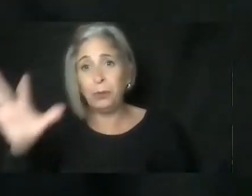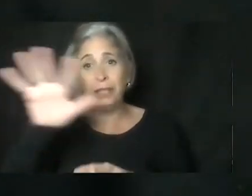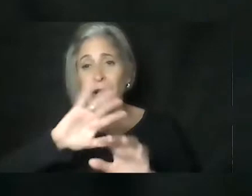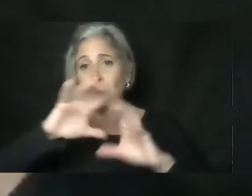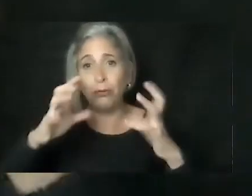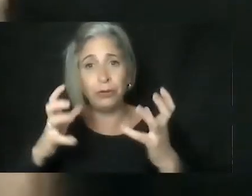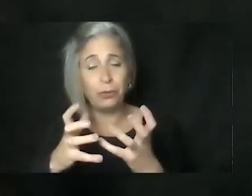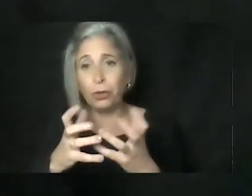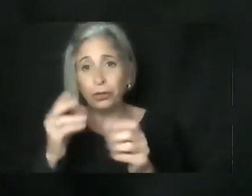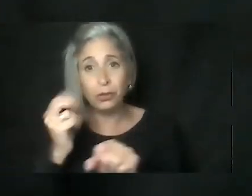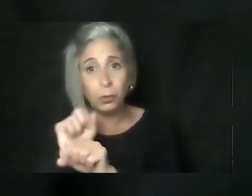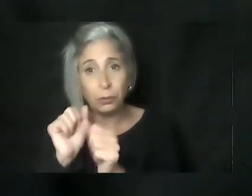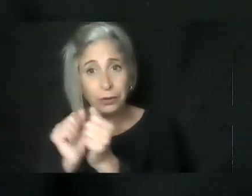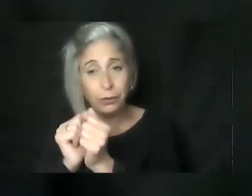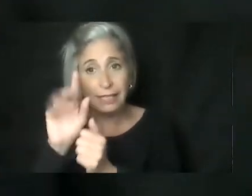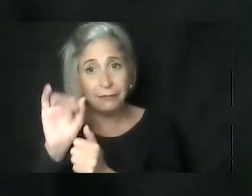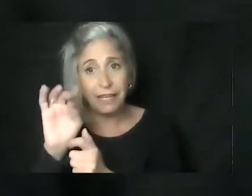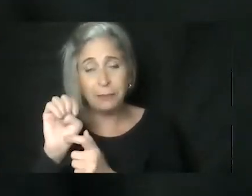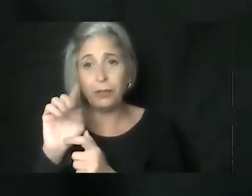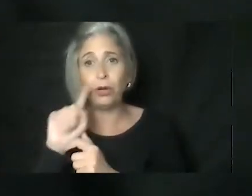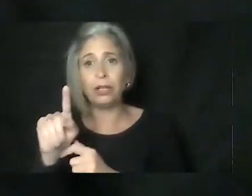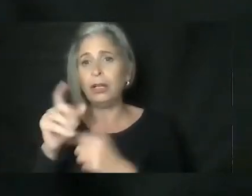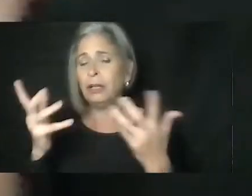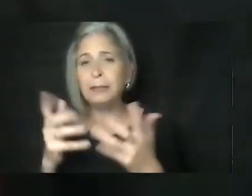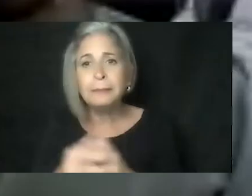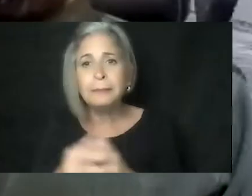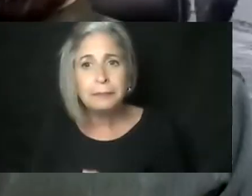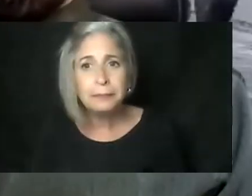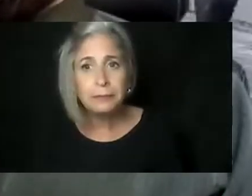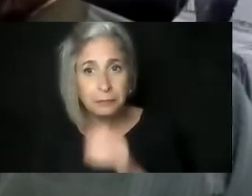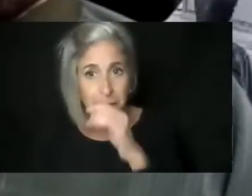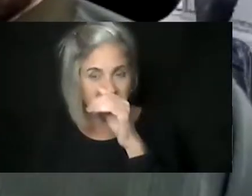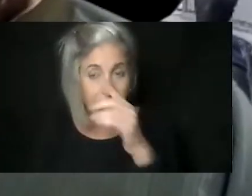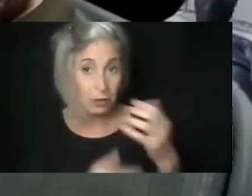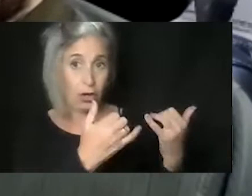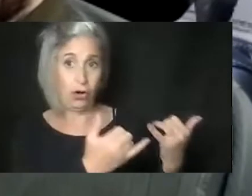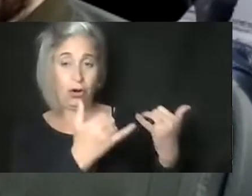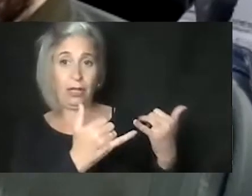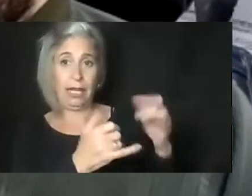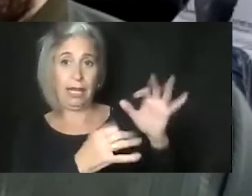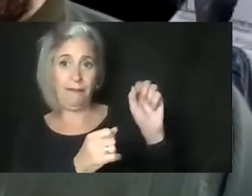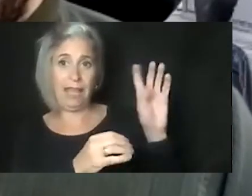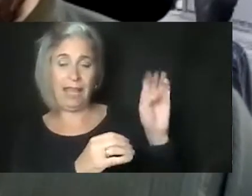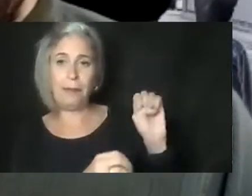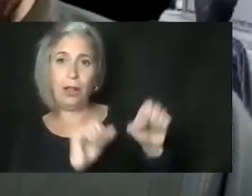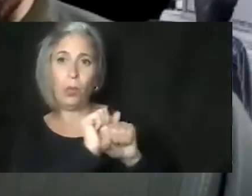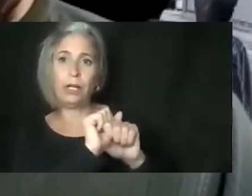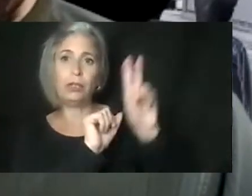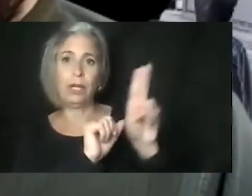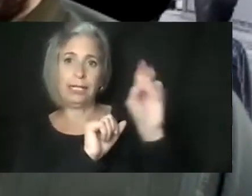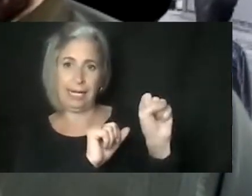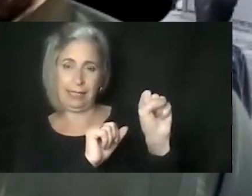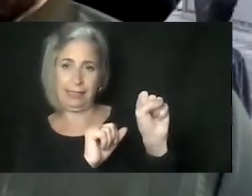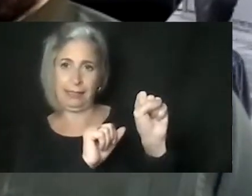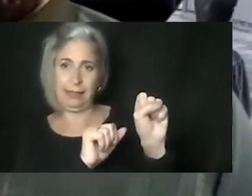be anywhere all over the world to work with you guys at Fable? Or... Well, currently, Fable works with folks in the United States, and it works